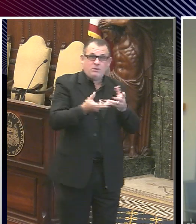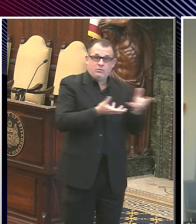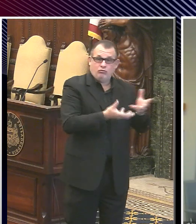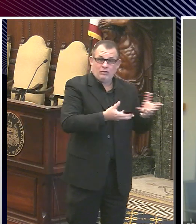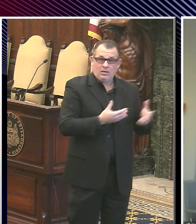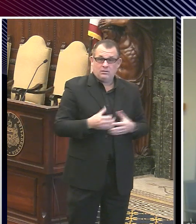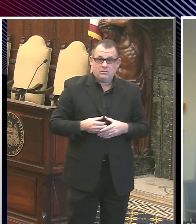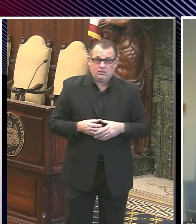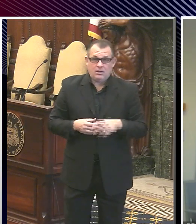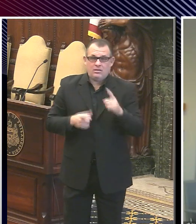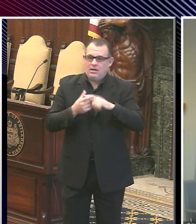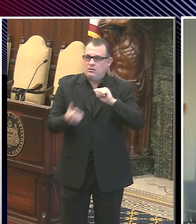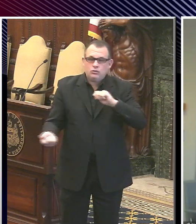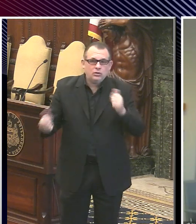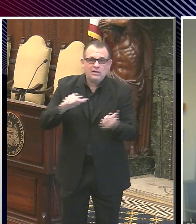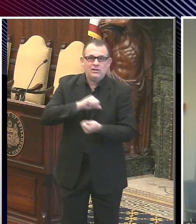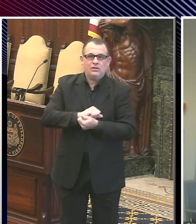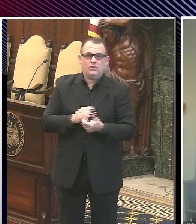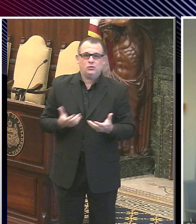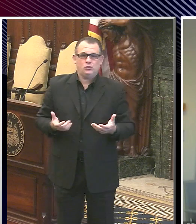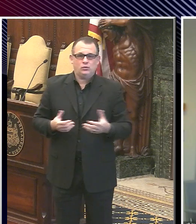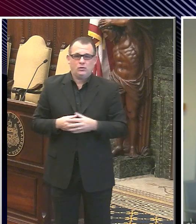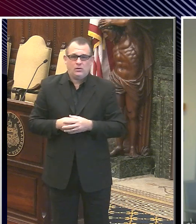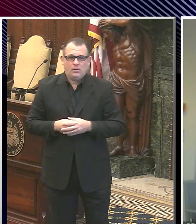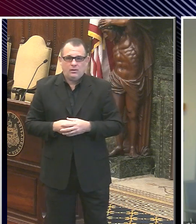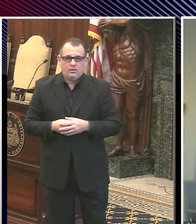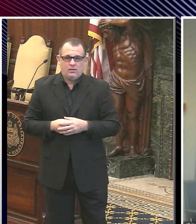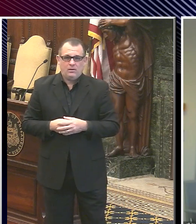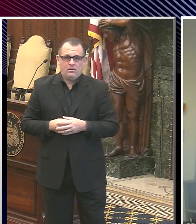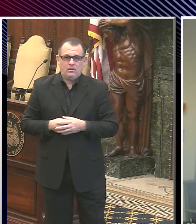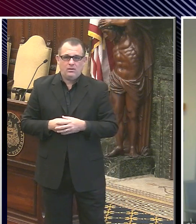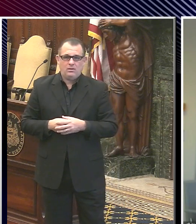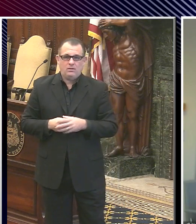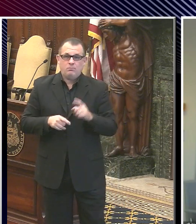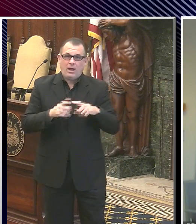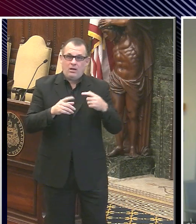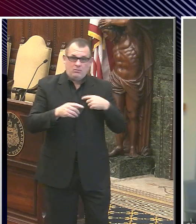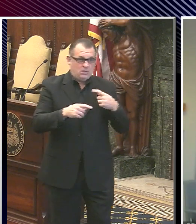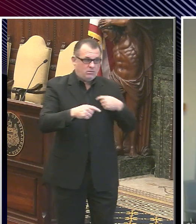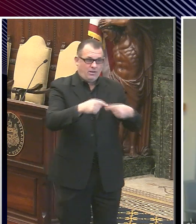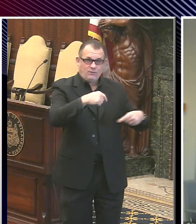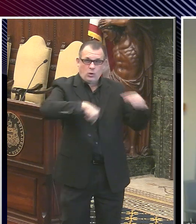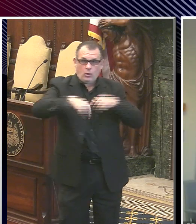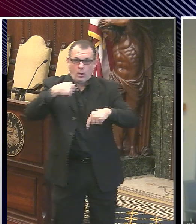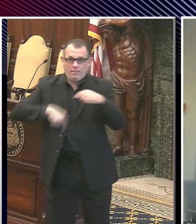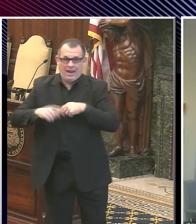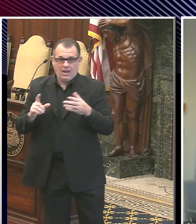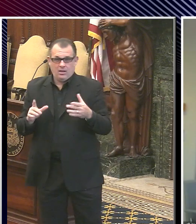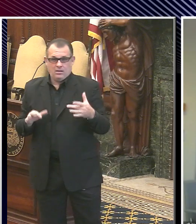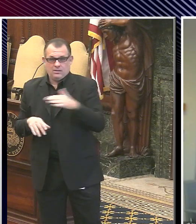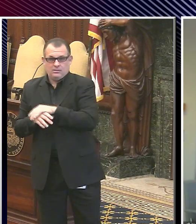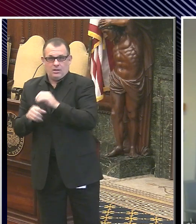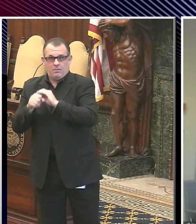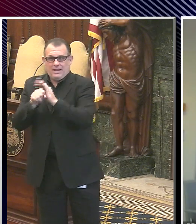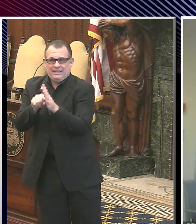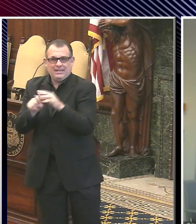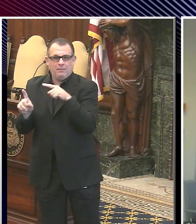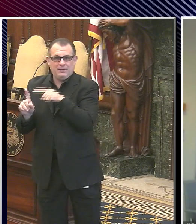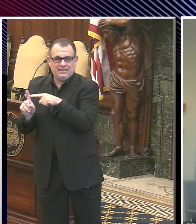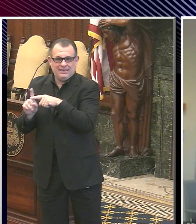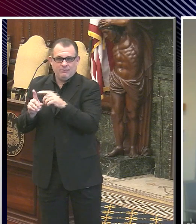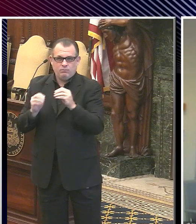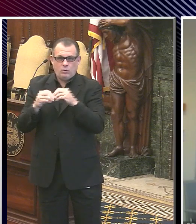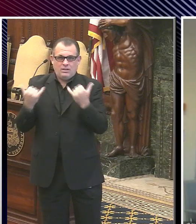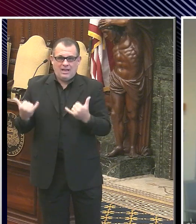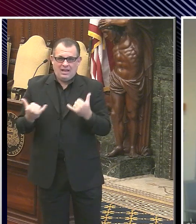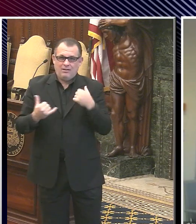quickly, but that activity now has returned nearly to pre-epidemic levels. So those are all the different settings that we know, and there are many settings we